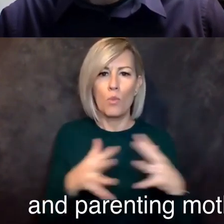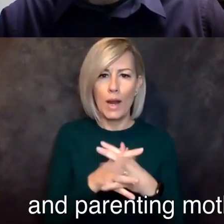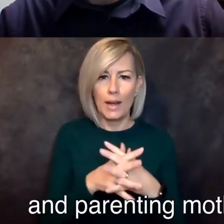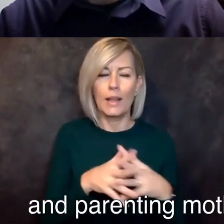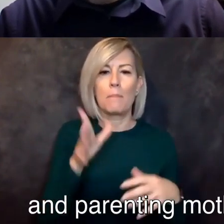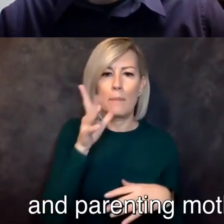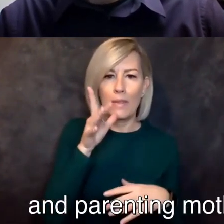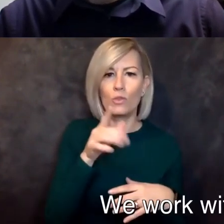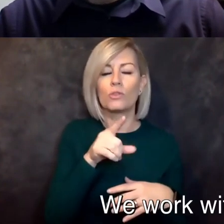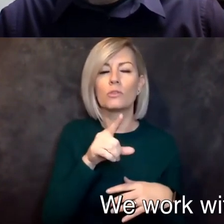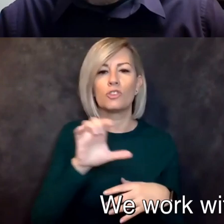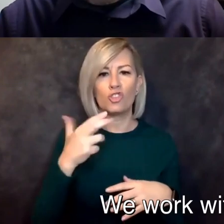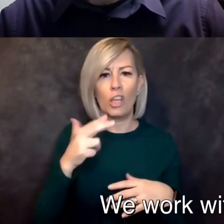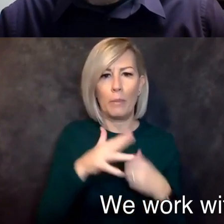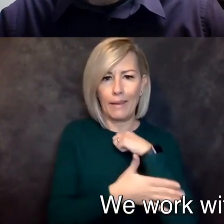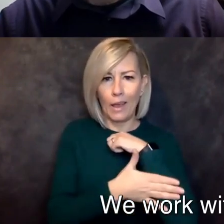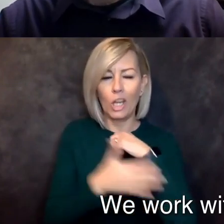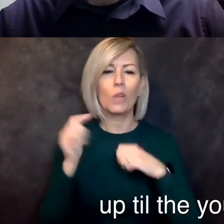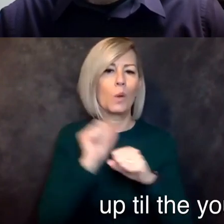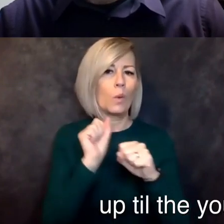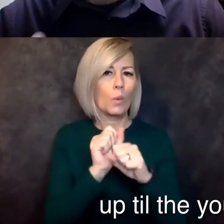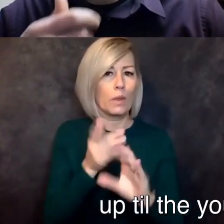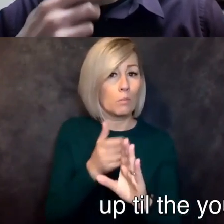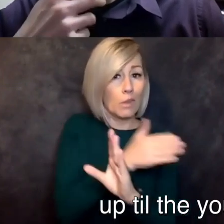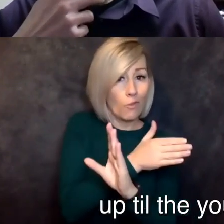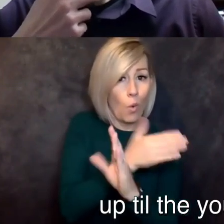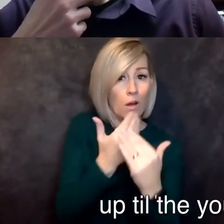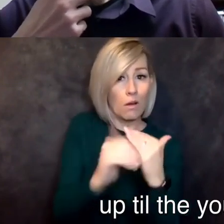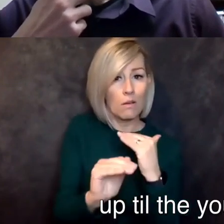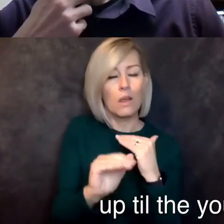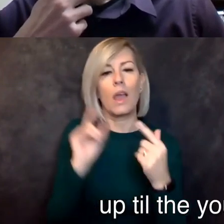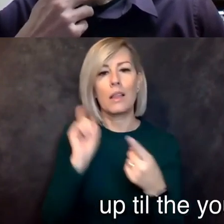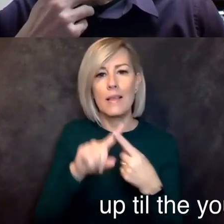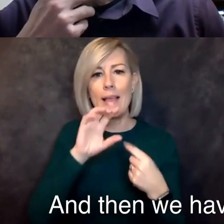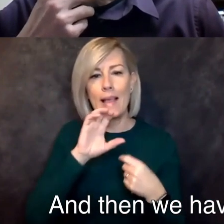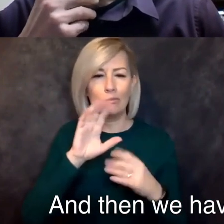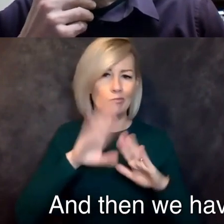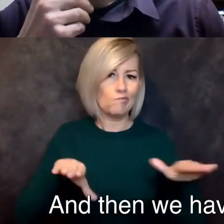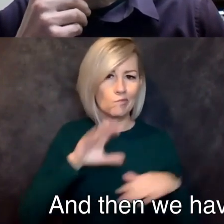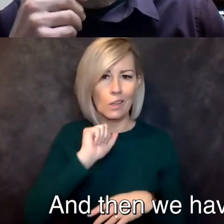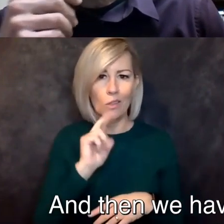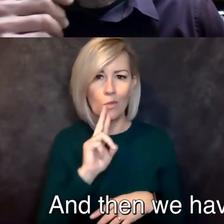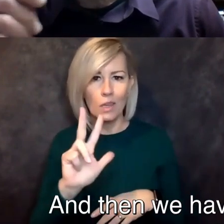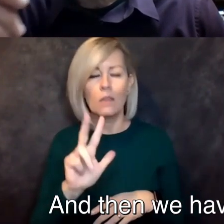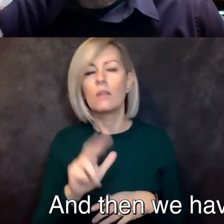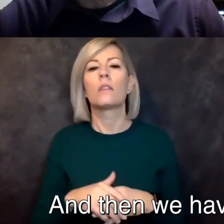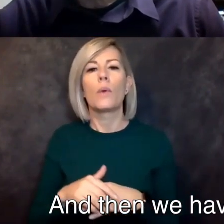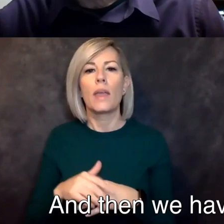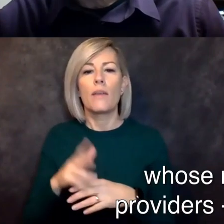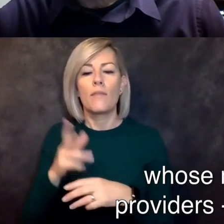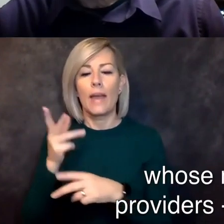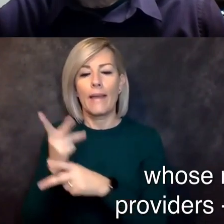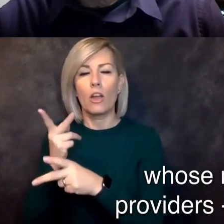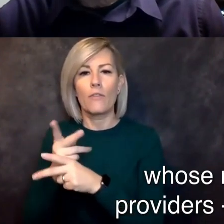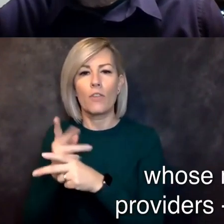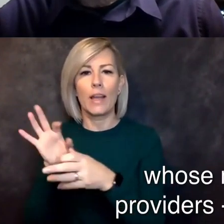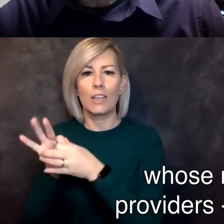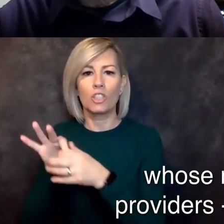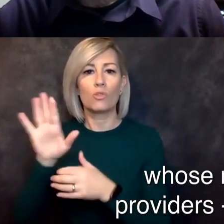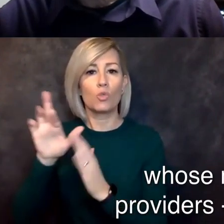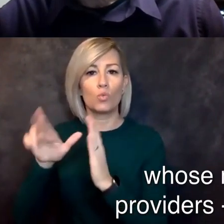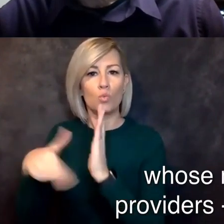Champaign County. We work with families prenatally up to the youngest child is three. And then we have Caregiver Connections, whose role is to